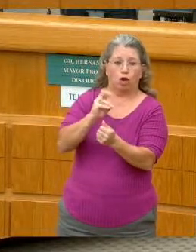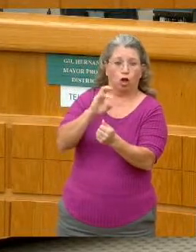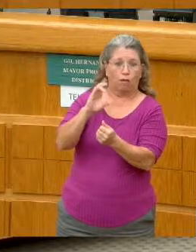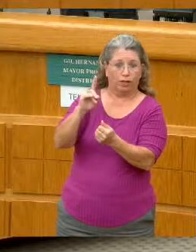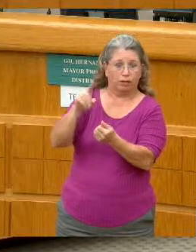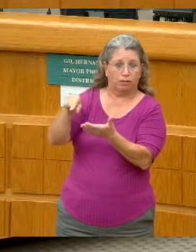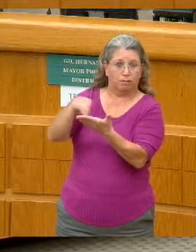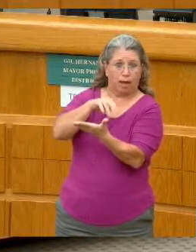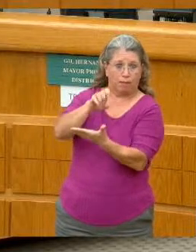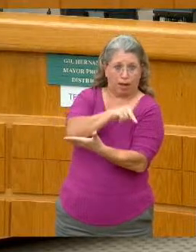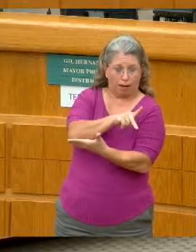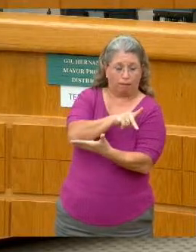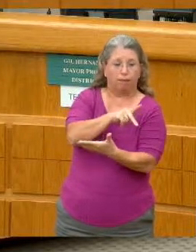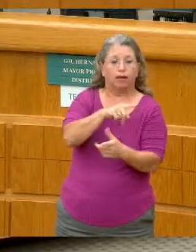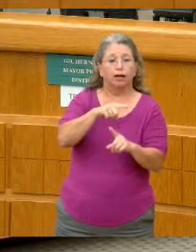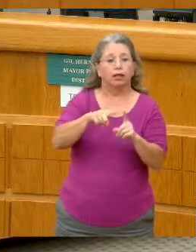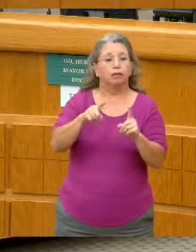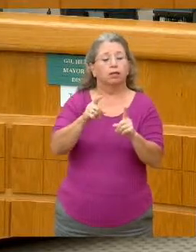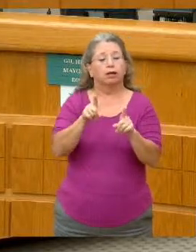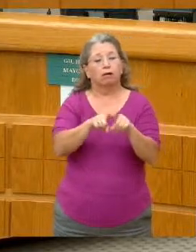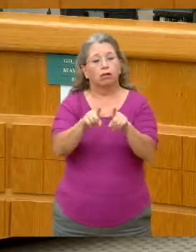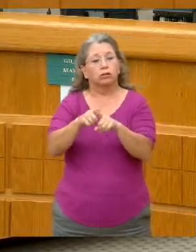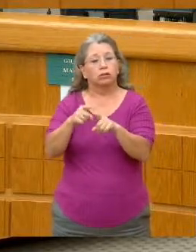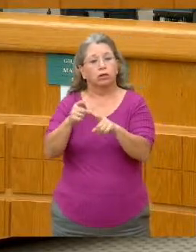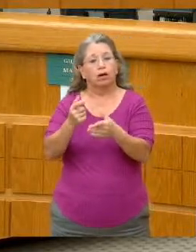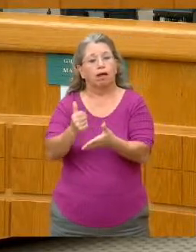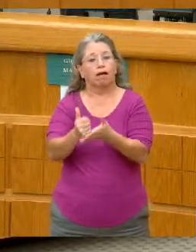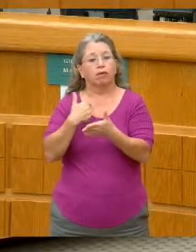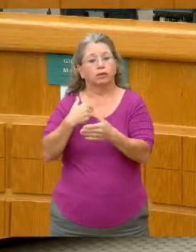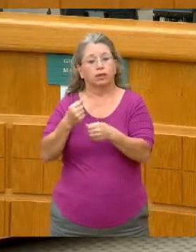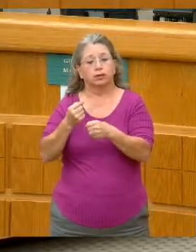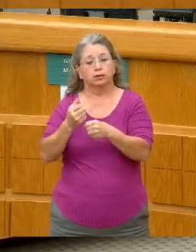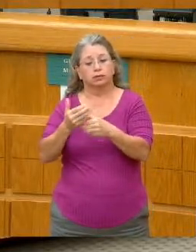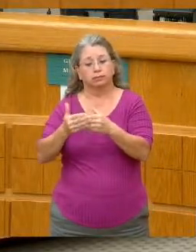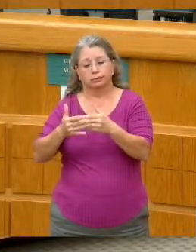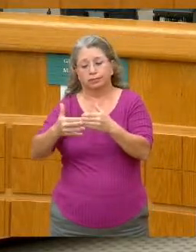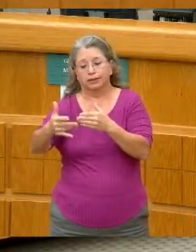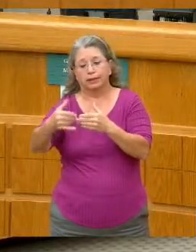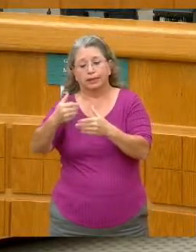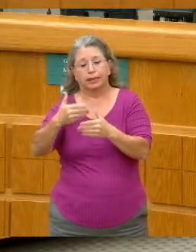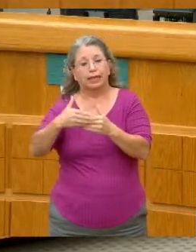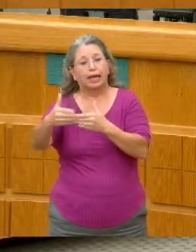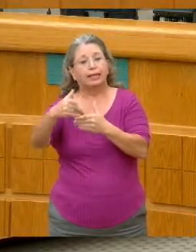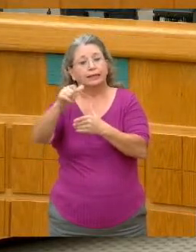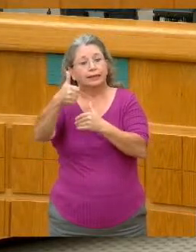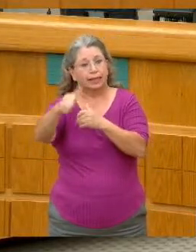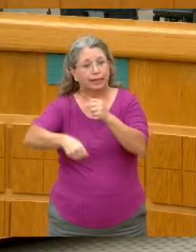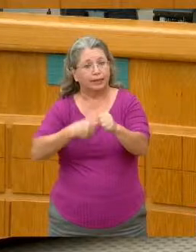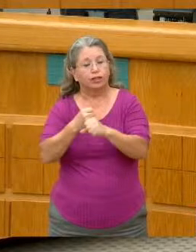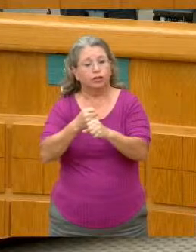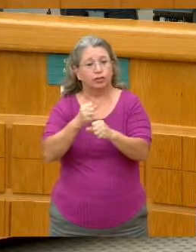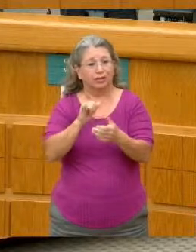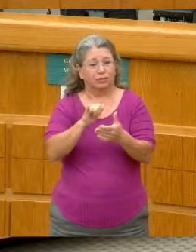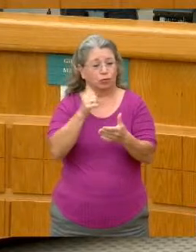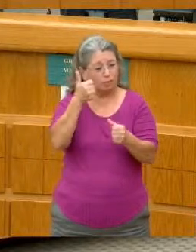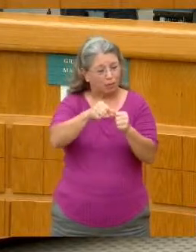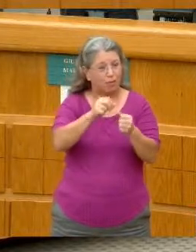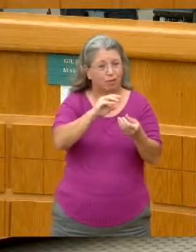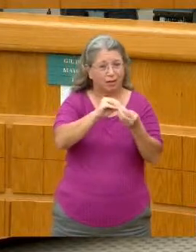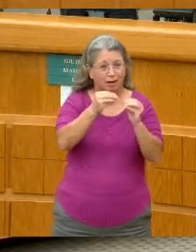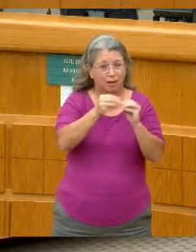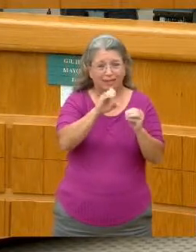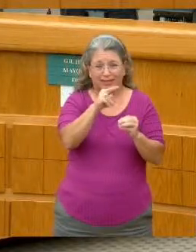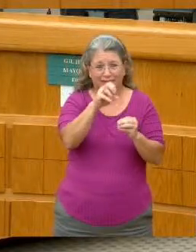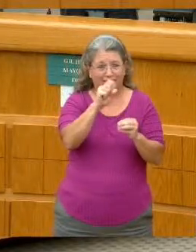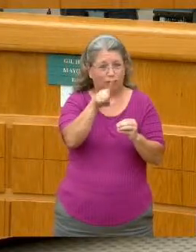decade. They don't take the census but every 10 years. So whatever numbers they get at the end of this census period, that's good for 10 years. So we